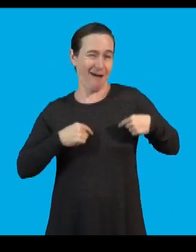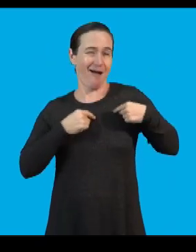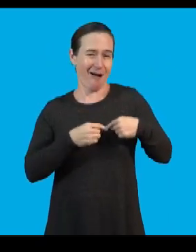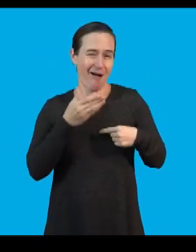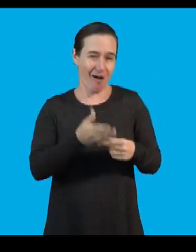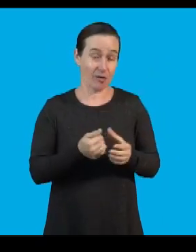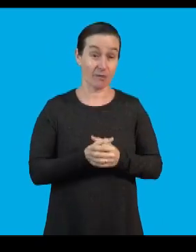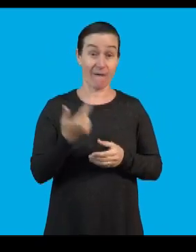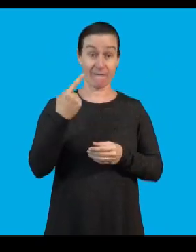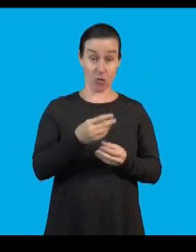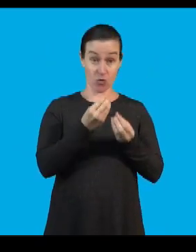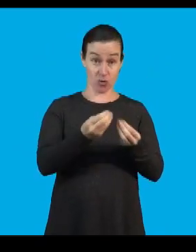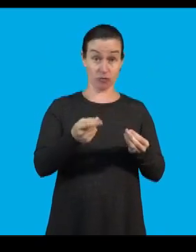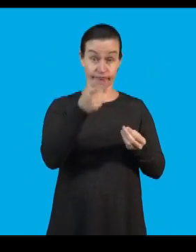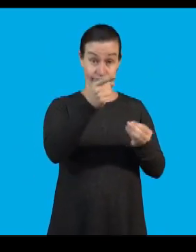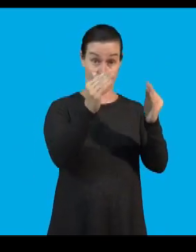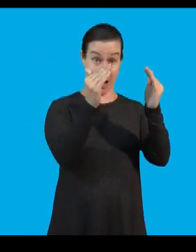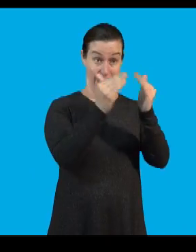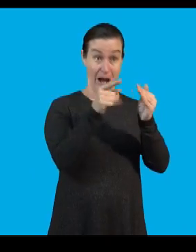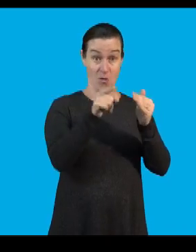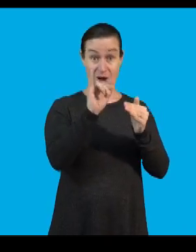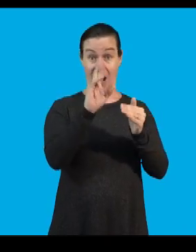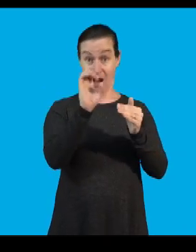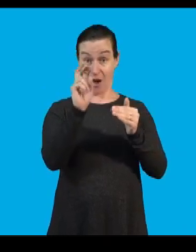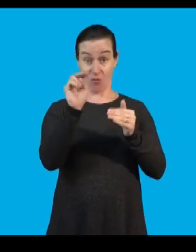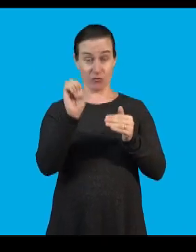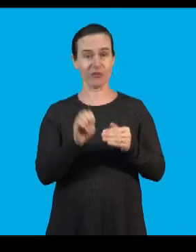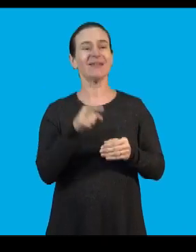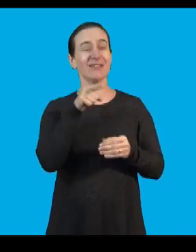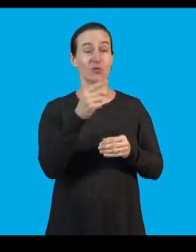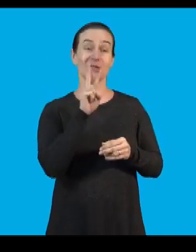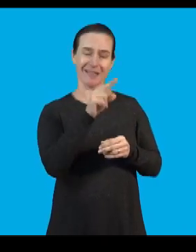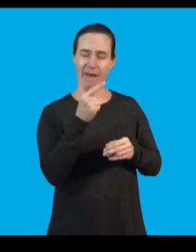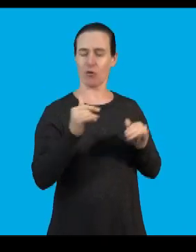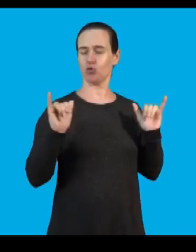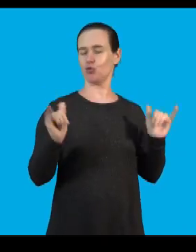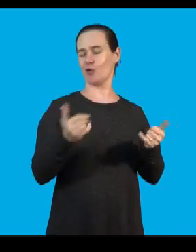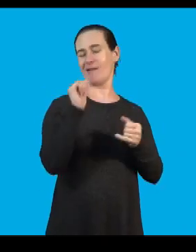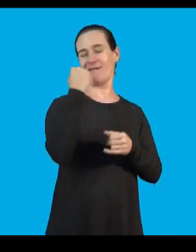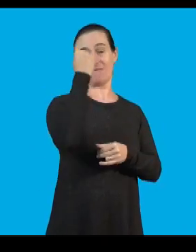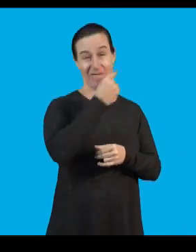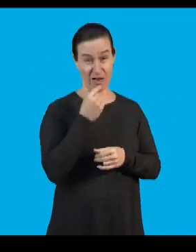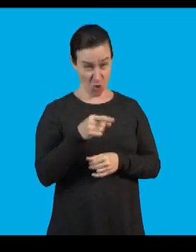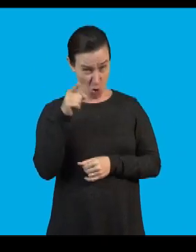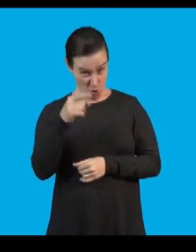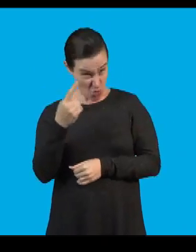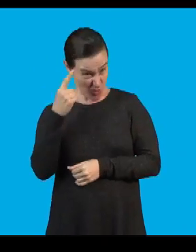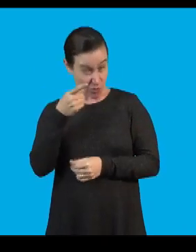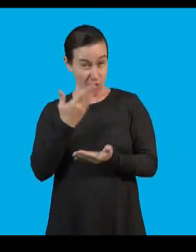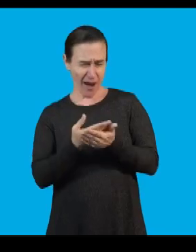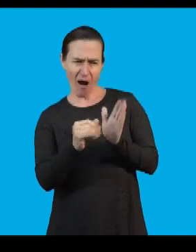Irene, the joy on their faces is proof of this. At first glance, you would not know that many